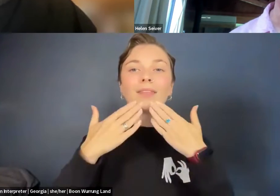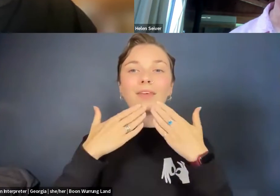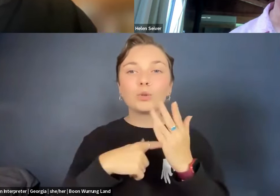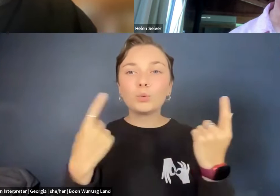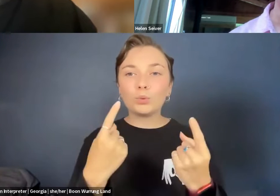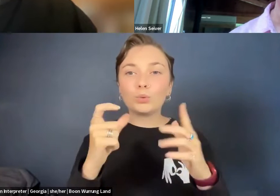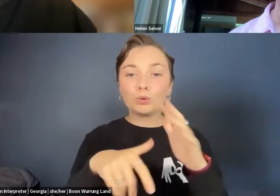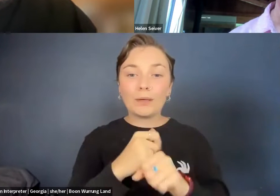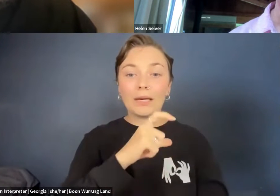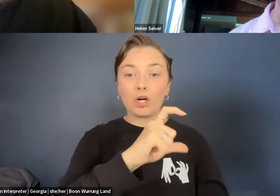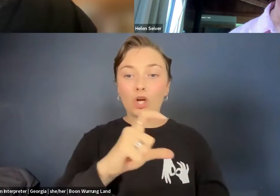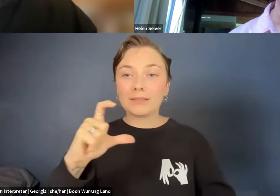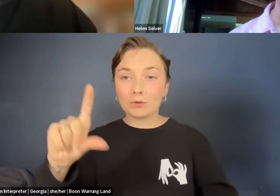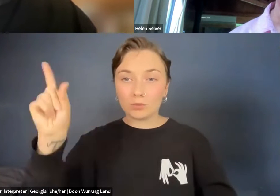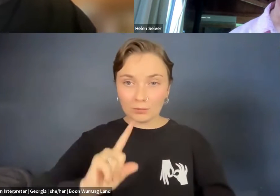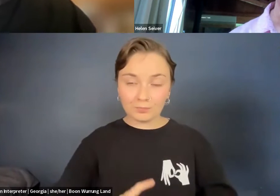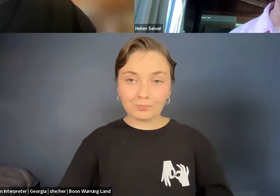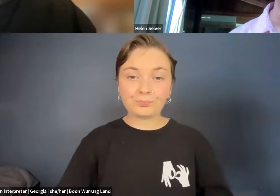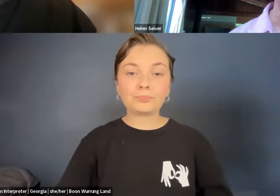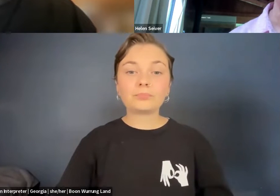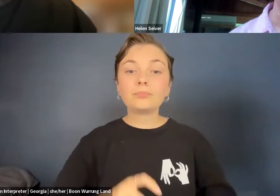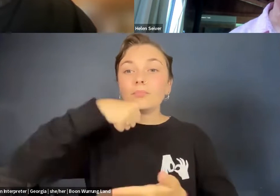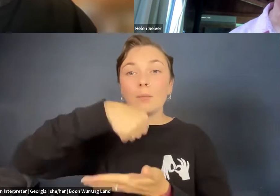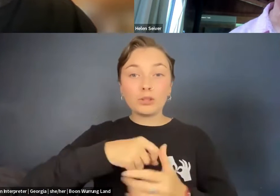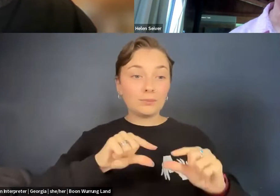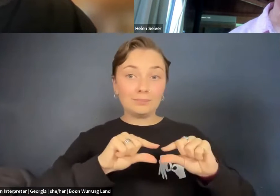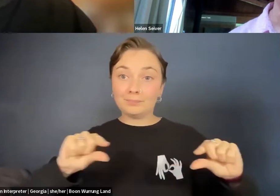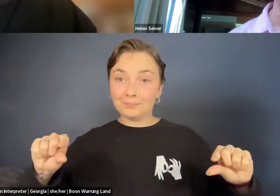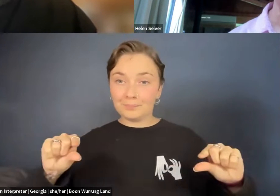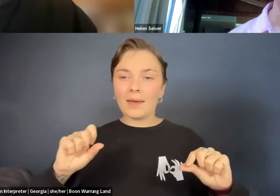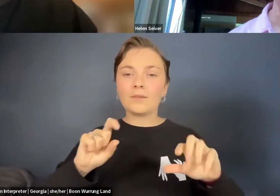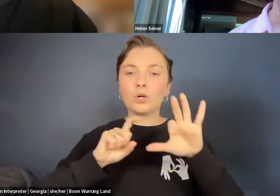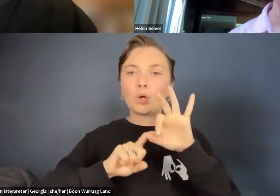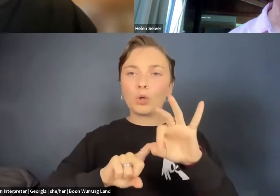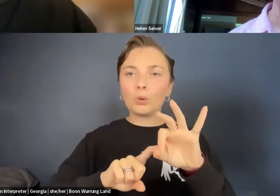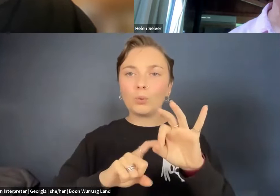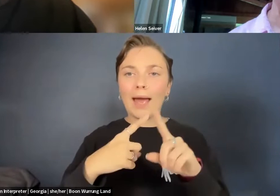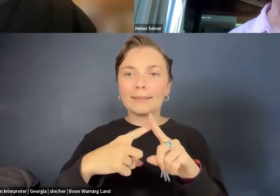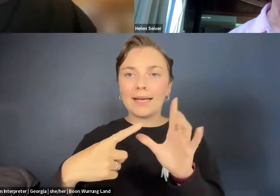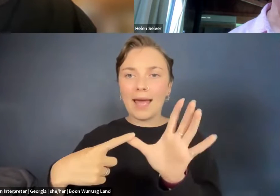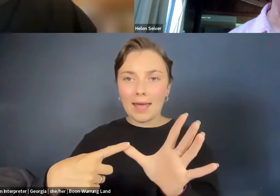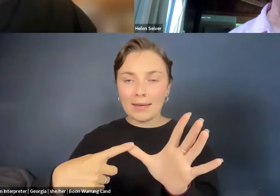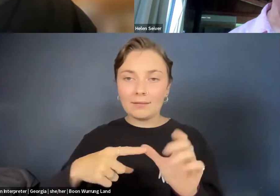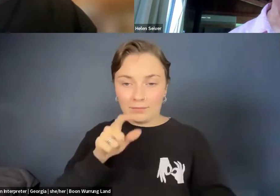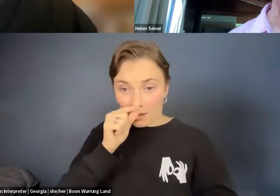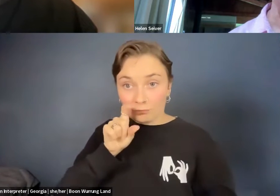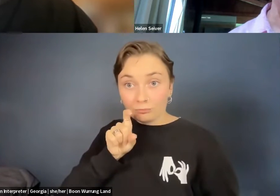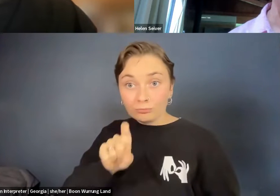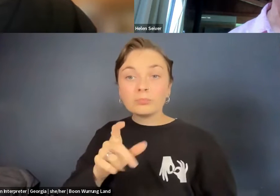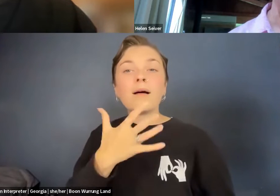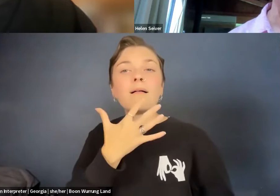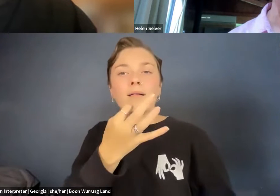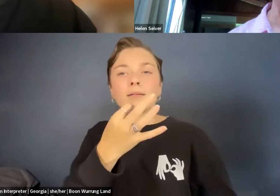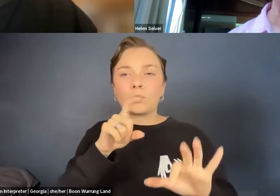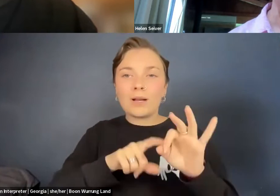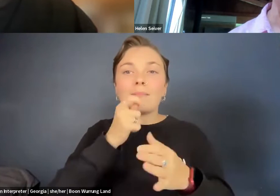our closed captioning. Down the bottom of the screen, there's also a Q&A button, which you are able to ask questions